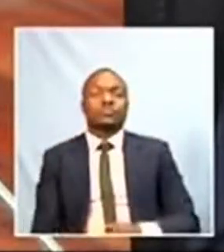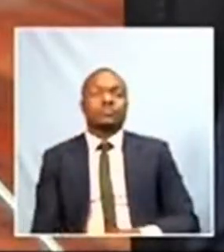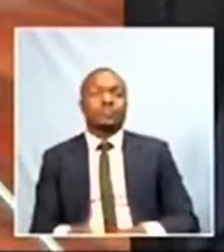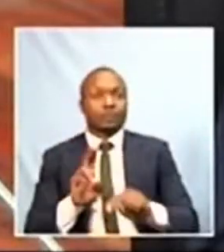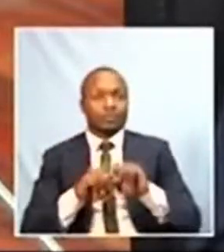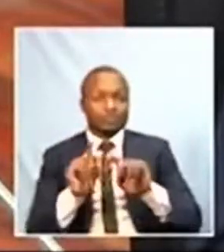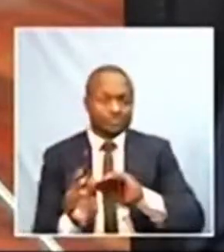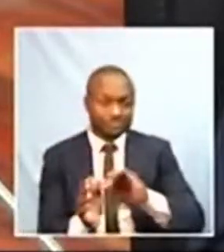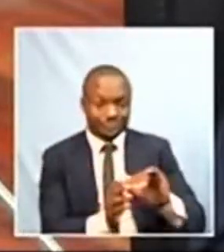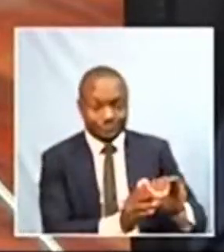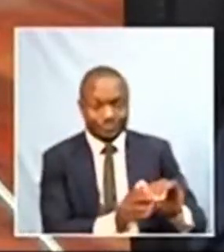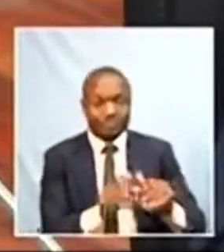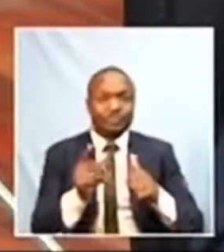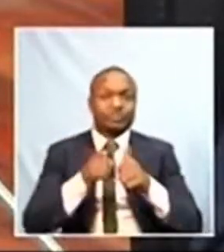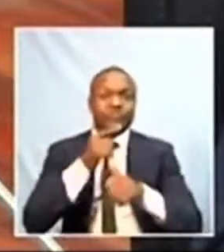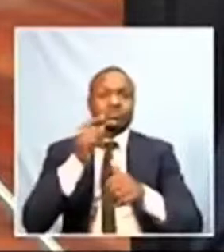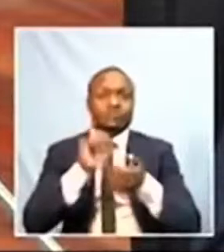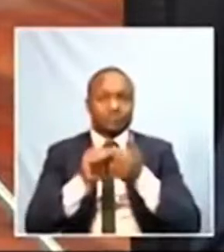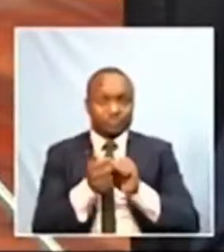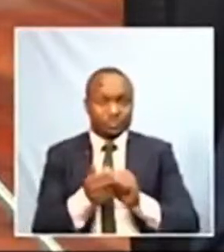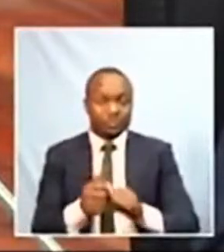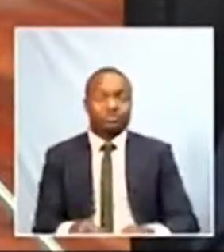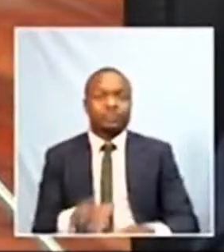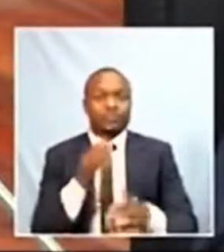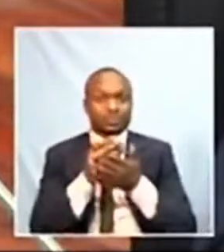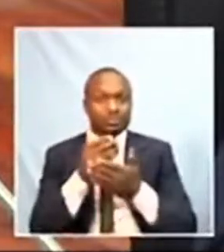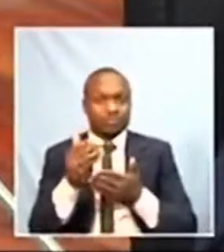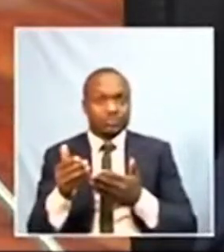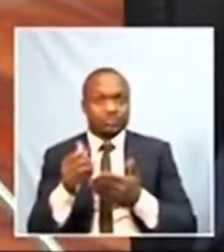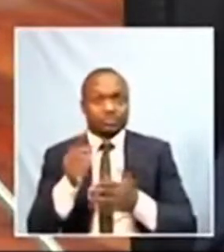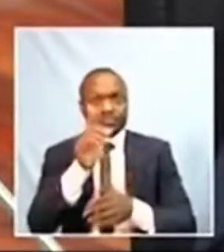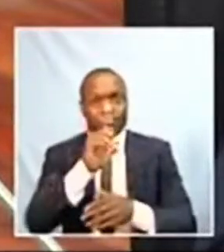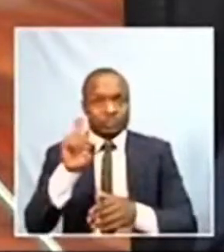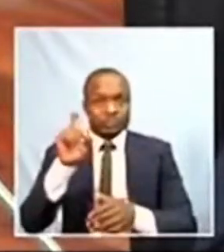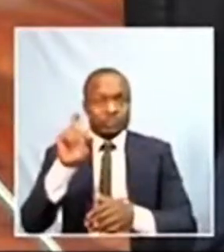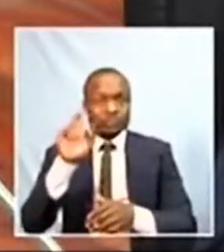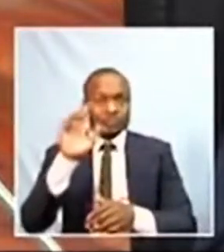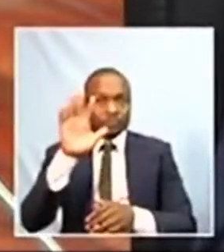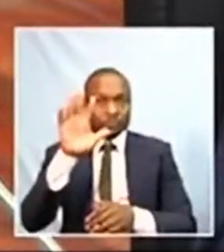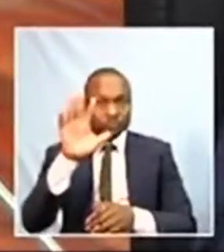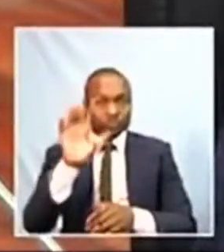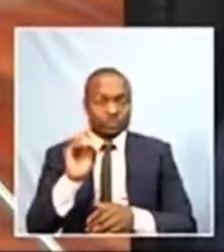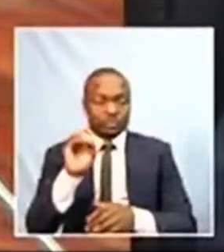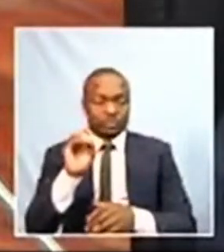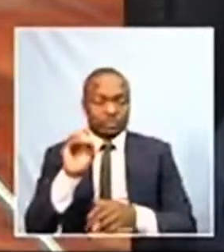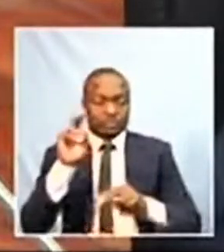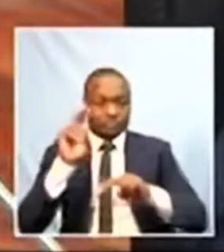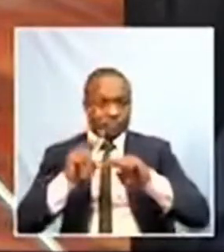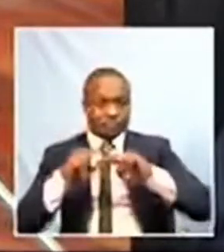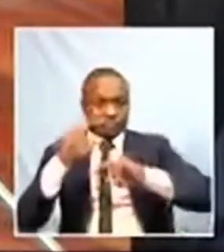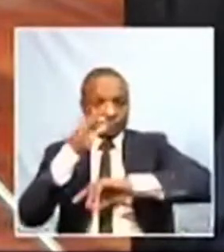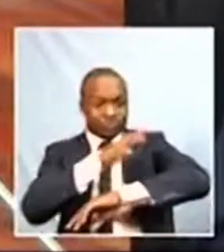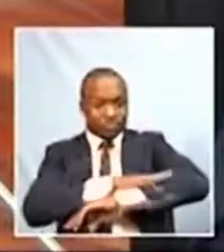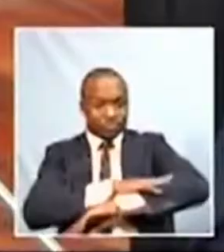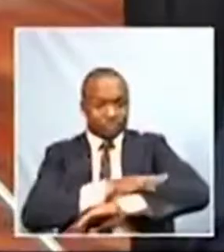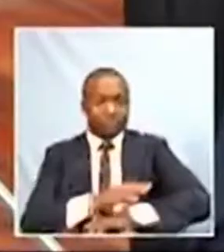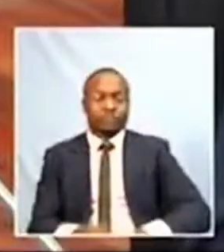Chair, we move to the next query, which was on procurement of 150 single desks